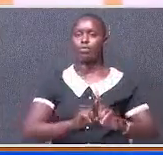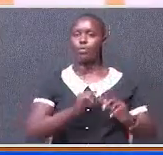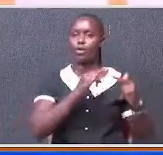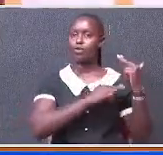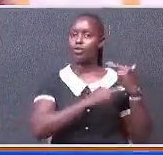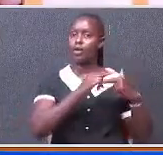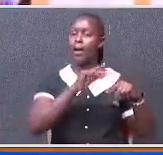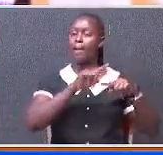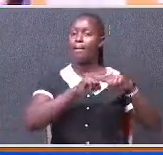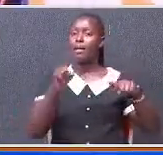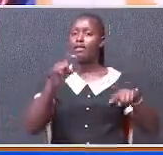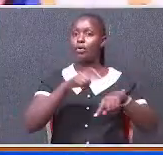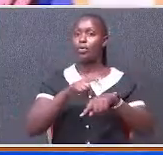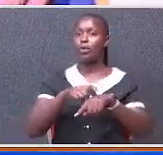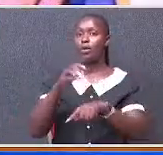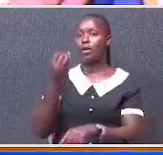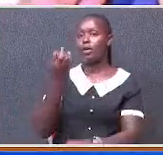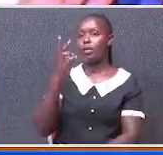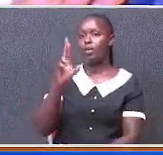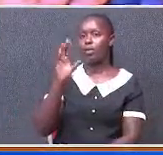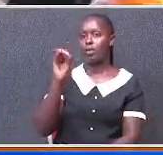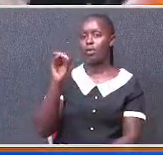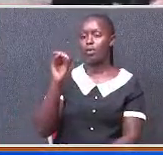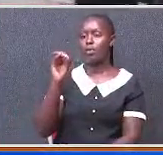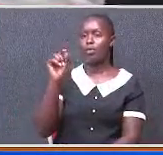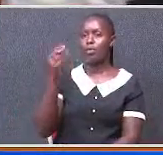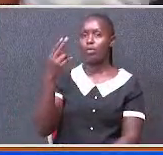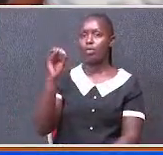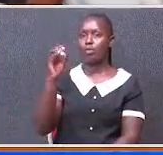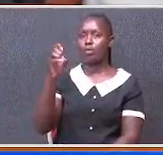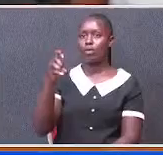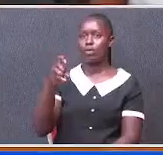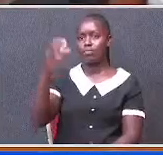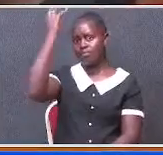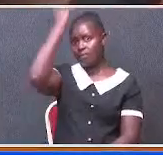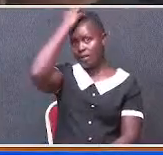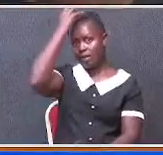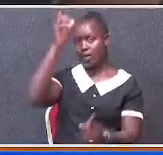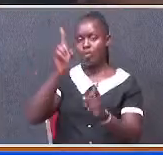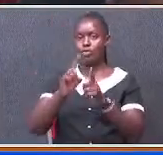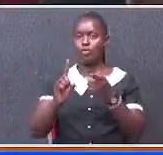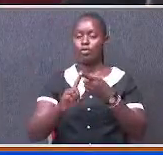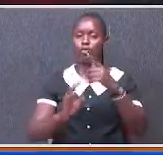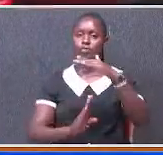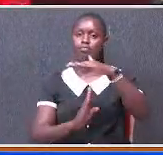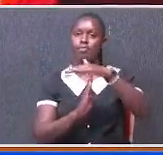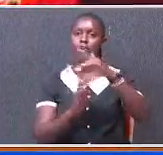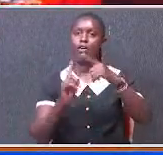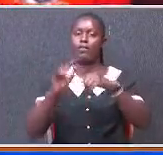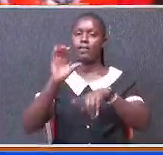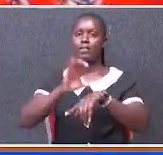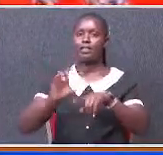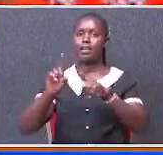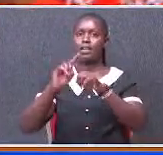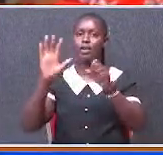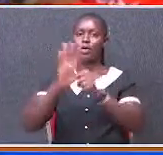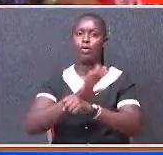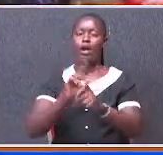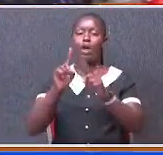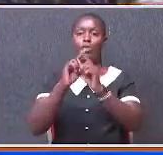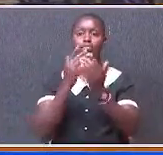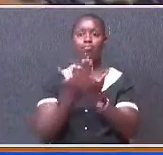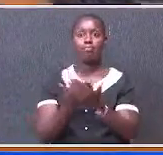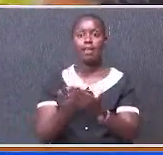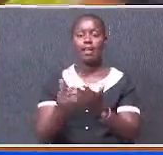But while the Orthodox are happy to recognize the Pope, they reject his supremacy over the church as a whole and the suggestion that the